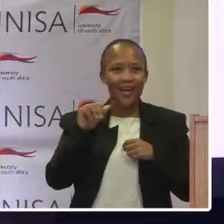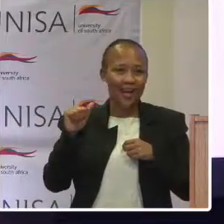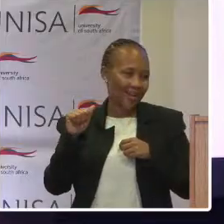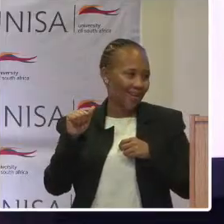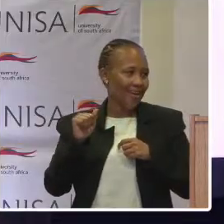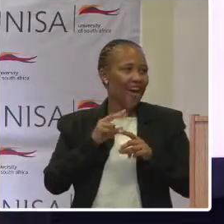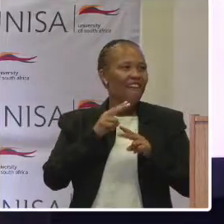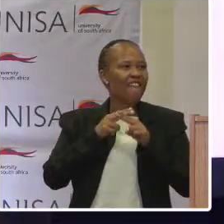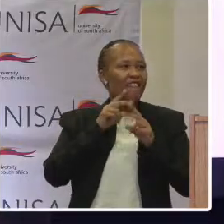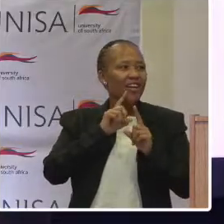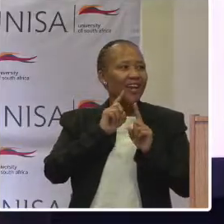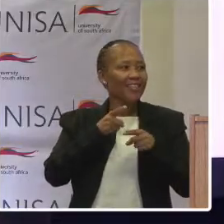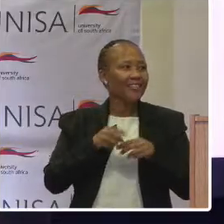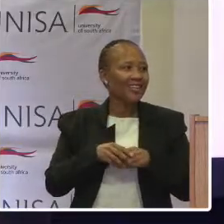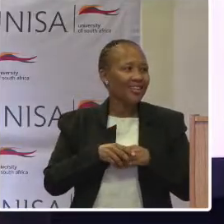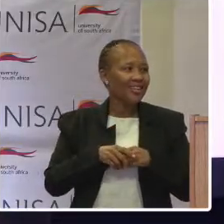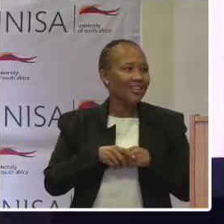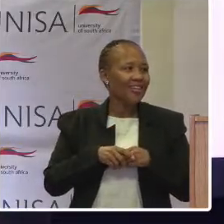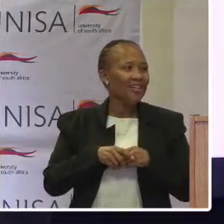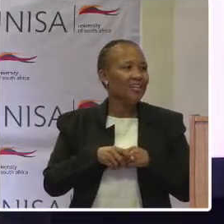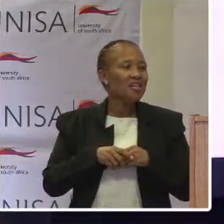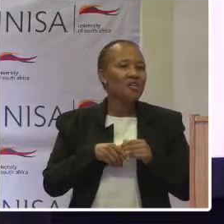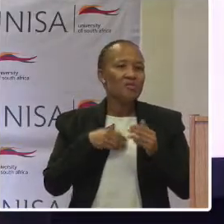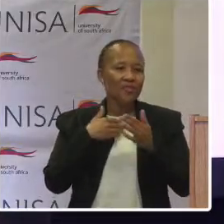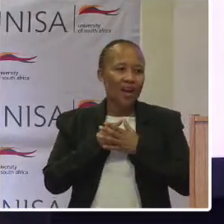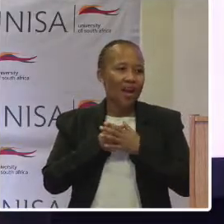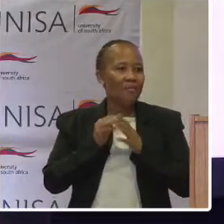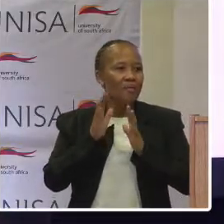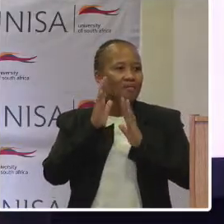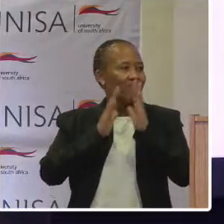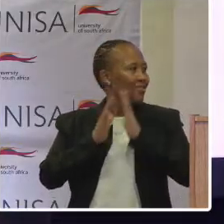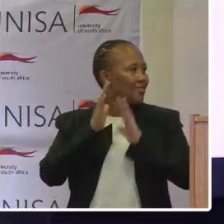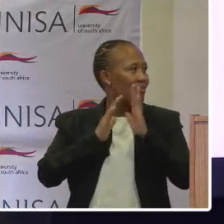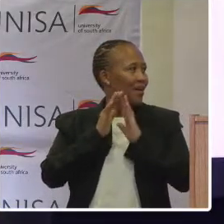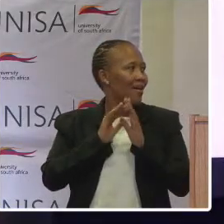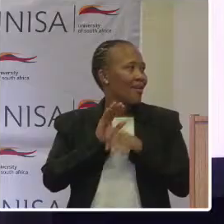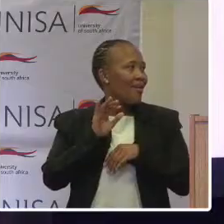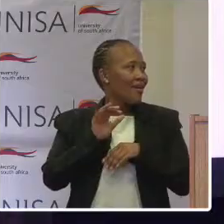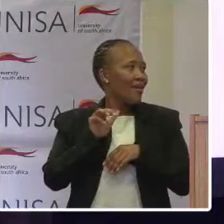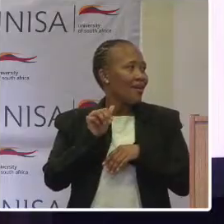Final answer. Do you think you can explain to us what AI is?